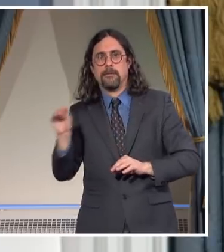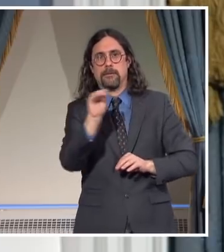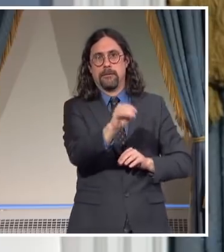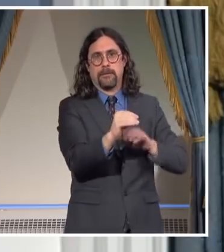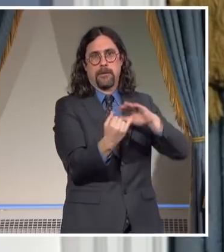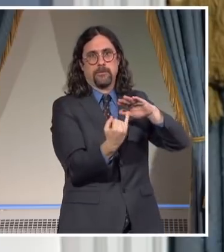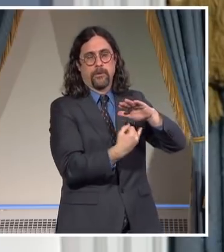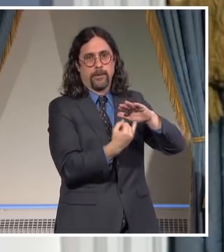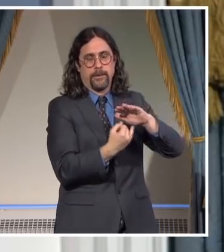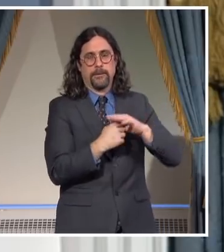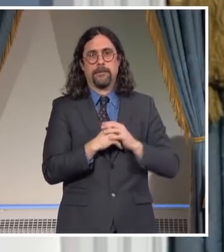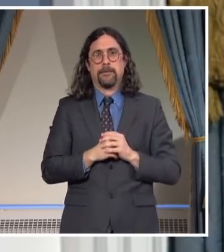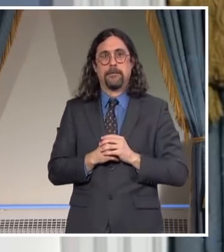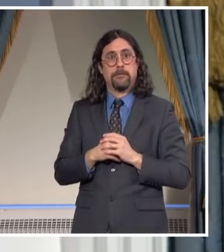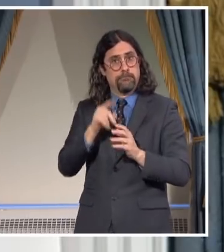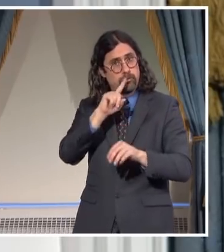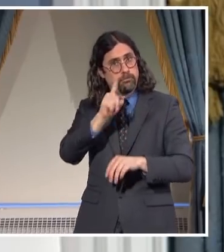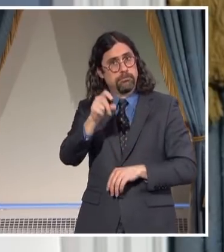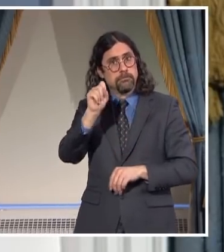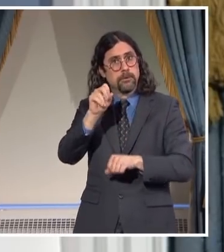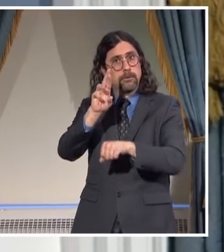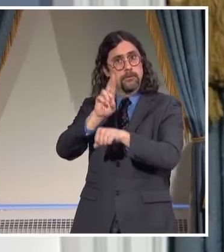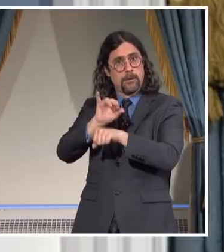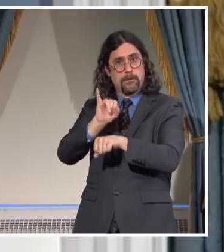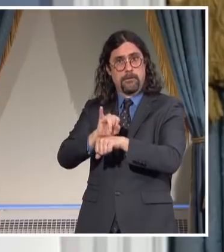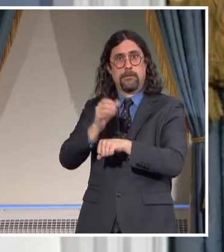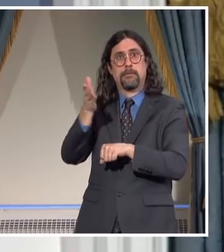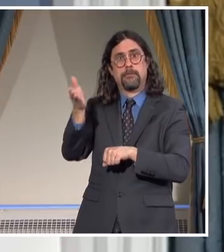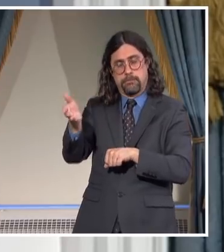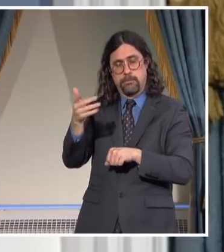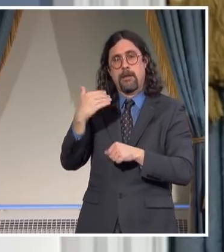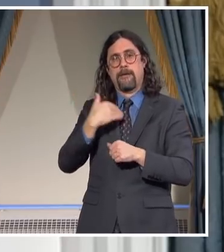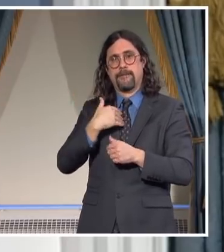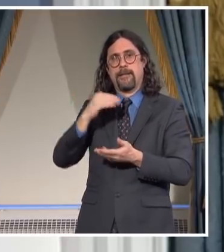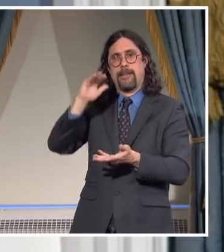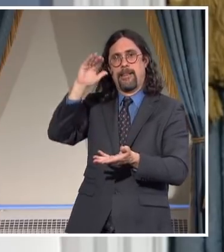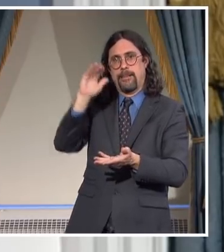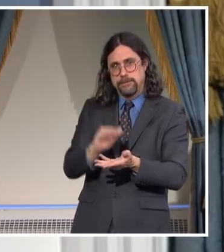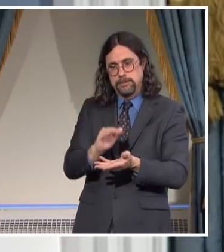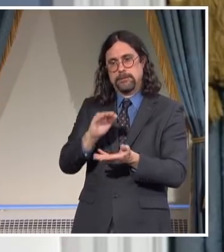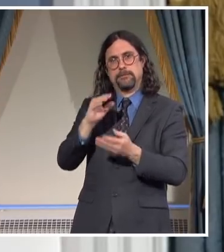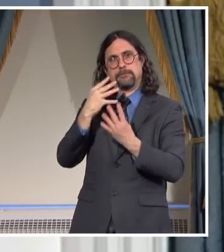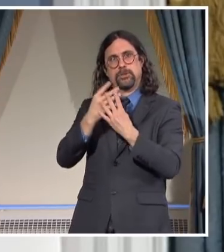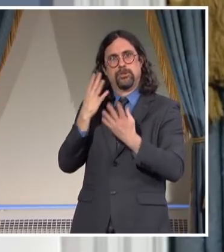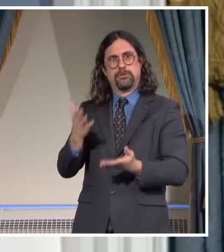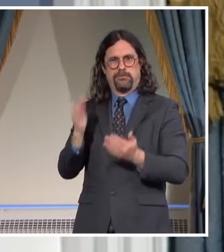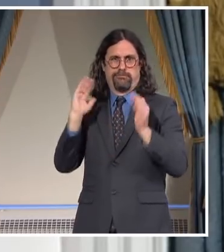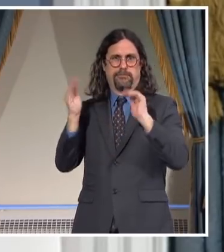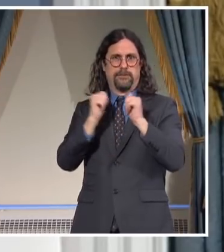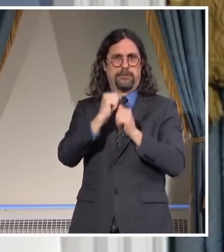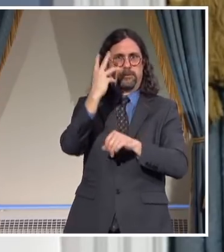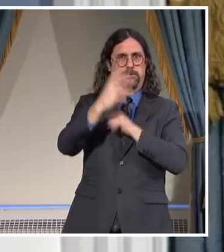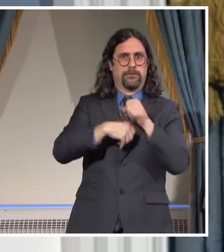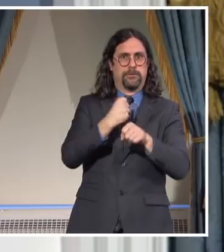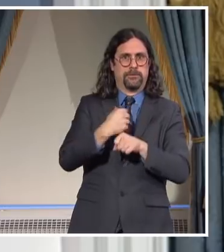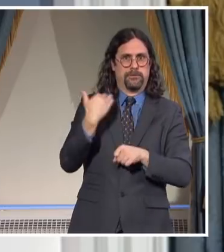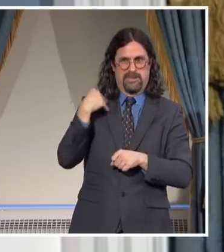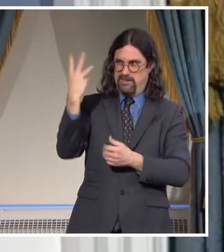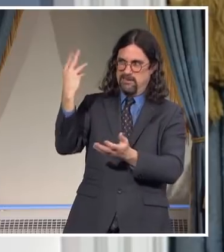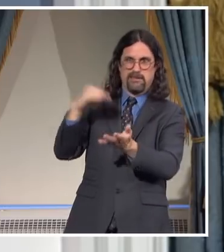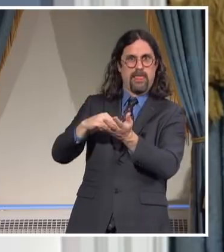If somebody is seriously symptomatic, we move them to Bellevue Hospital. That's a much